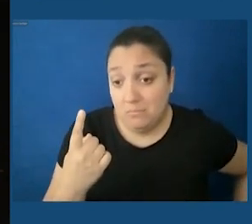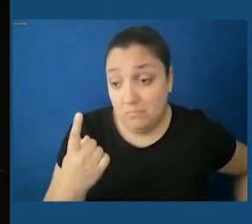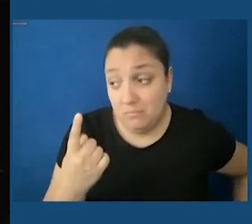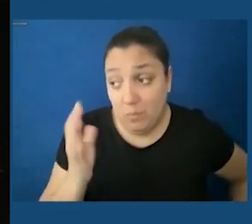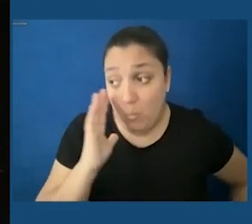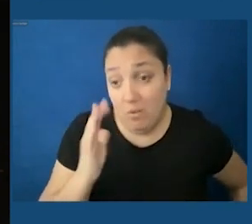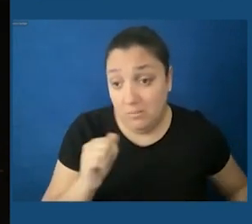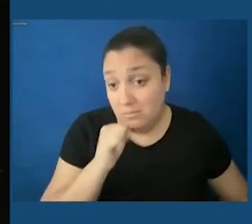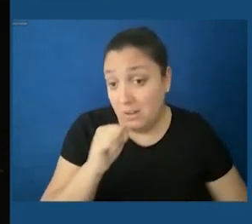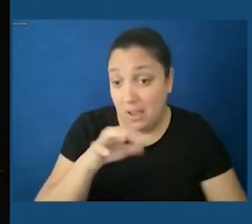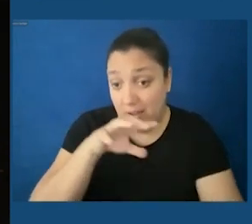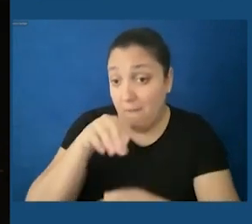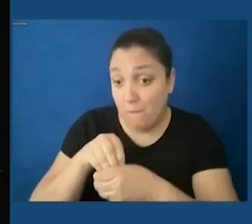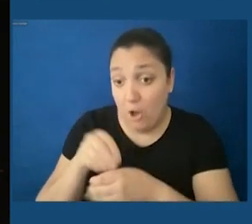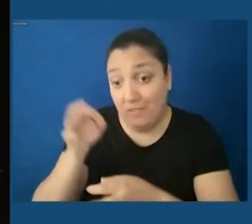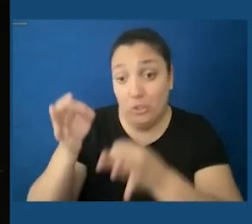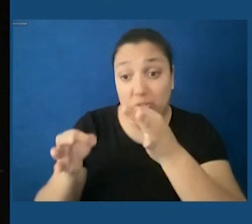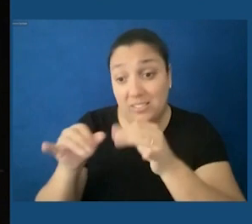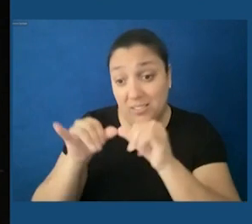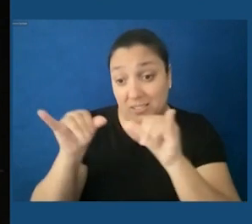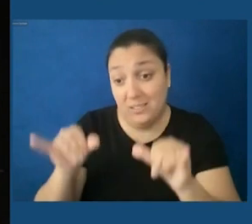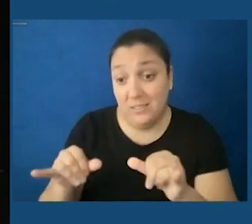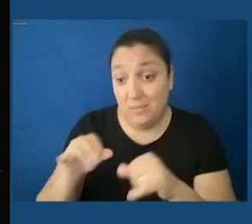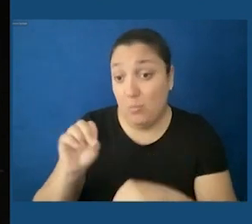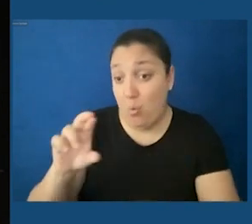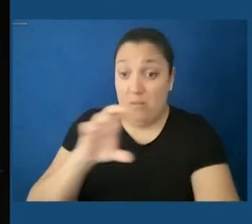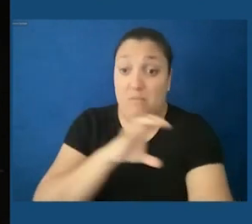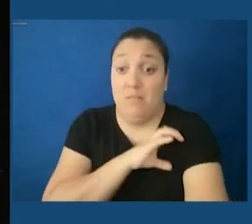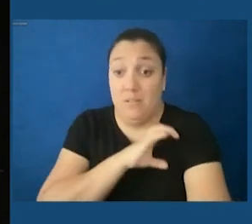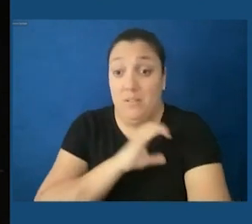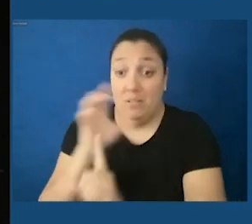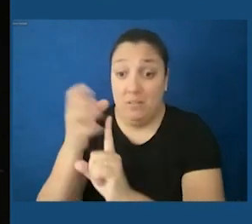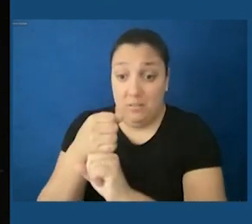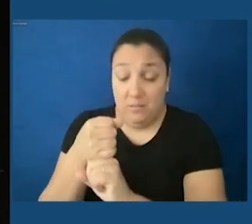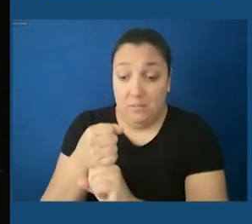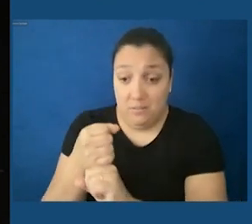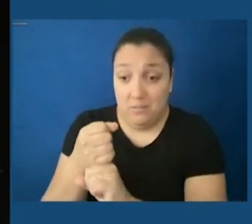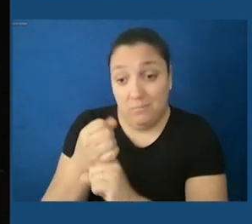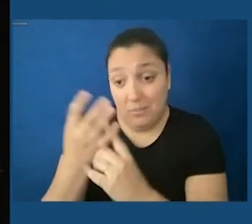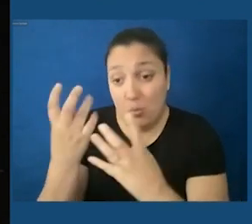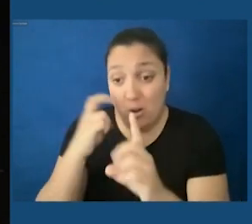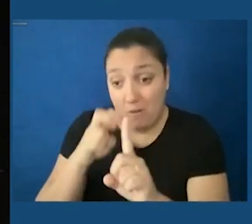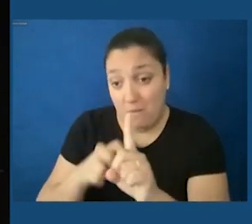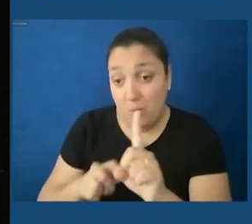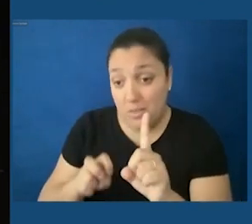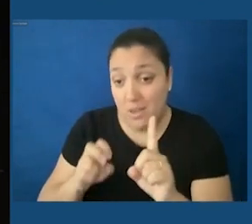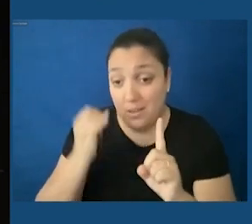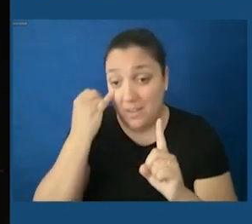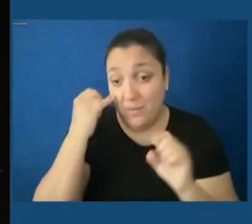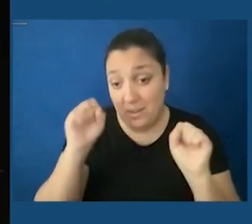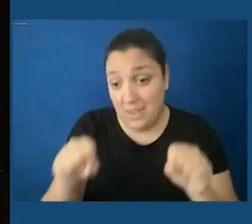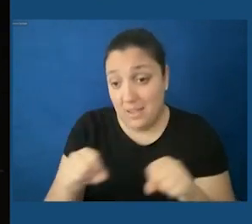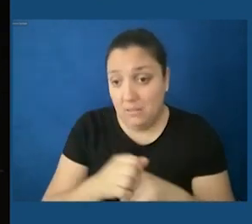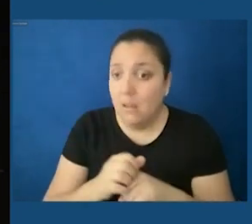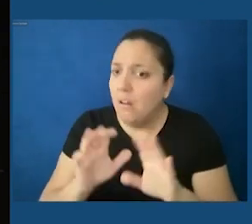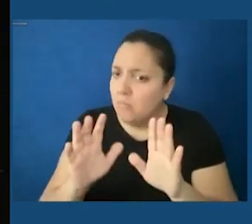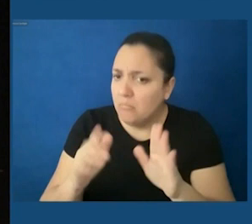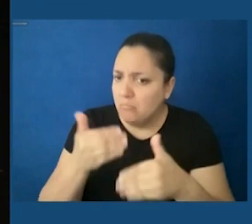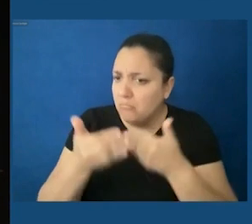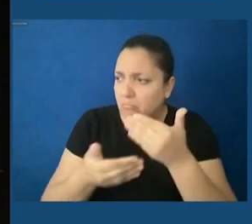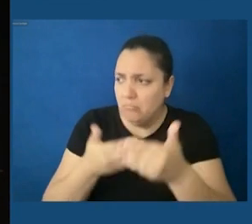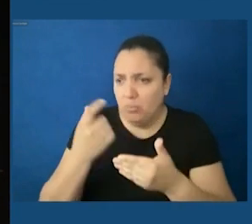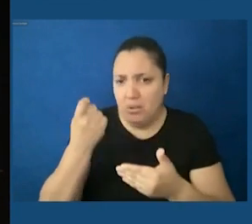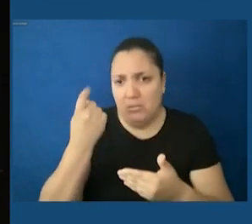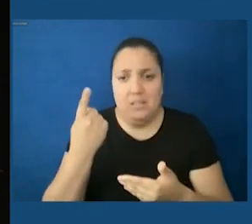enforcement or judicial system, right? So we want to avoid that if we can. Ultimately, we understand that that won't always